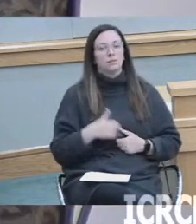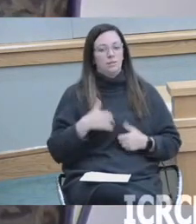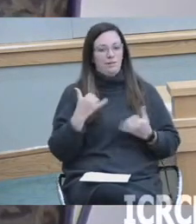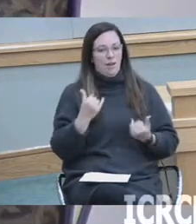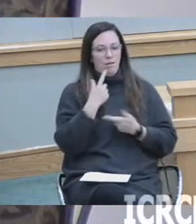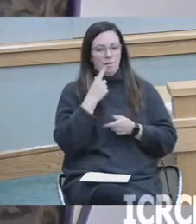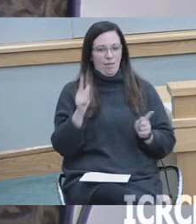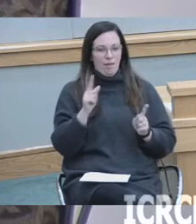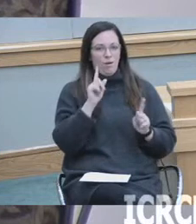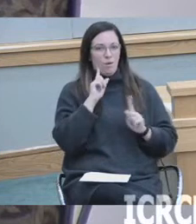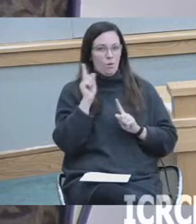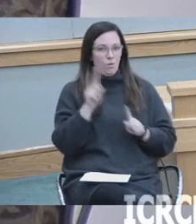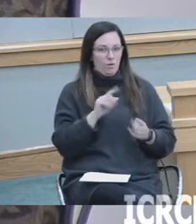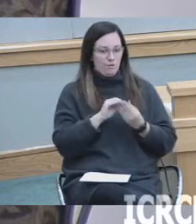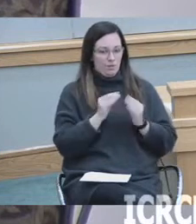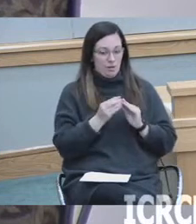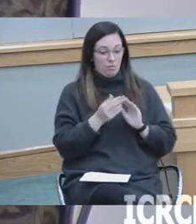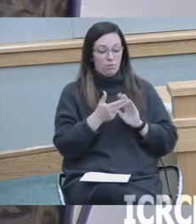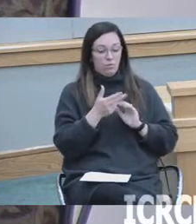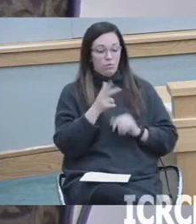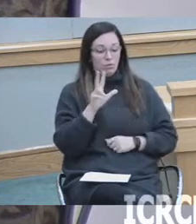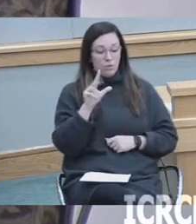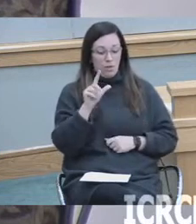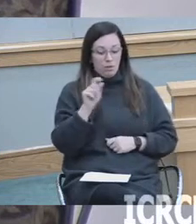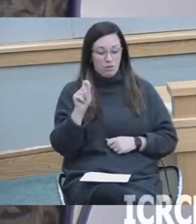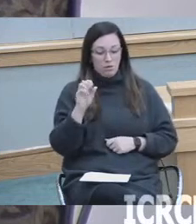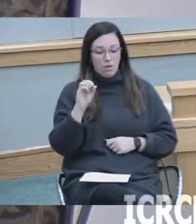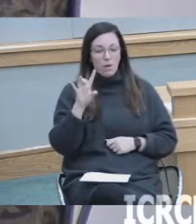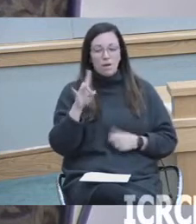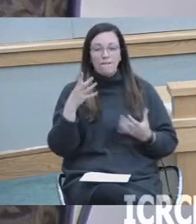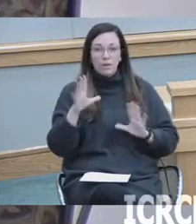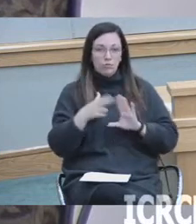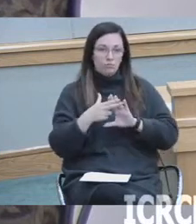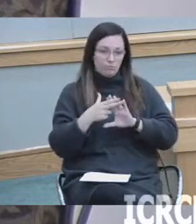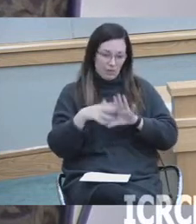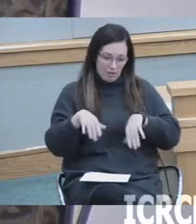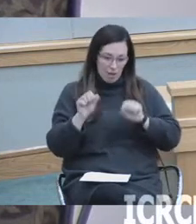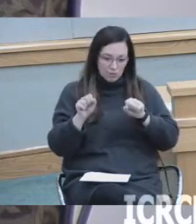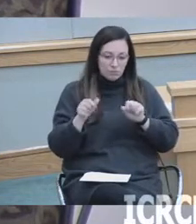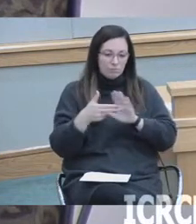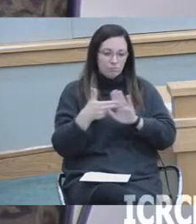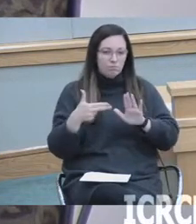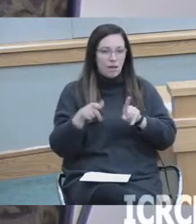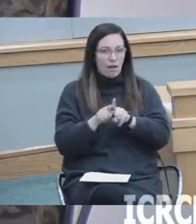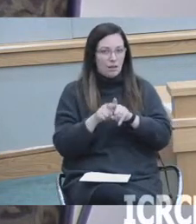declare ordinance 23-08 adopted as an emergency. Next is ordinance